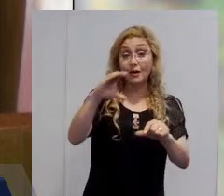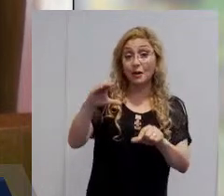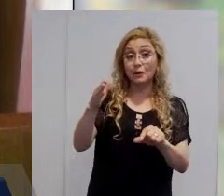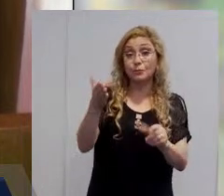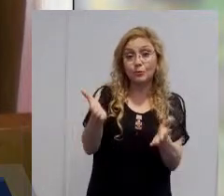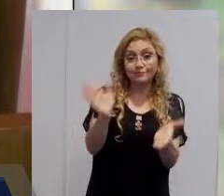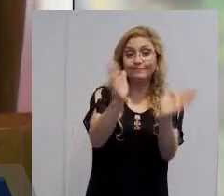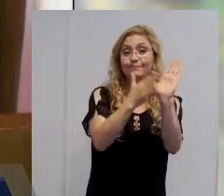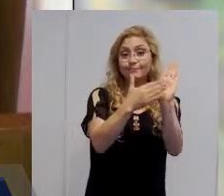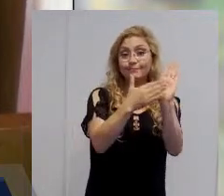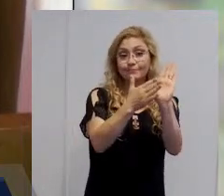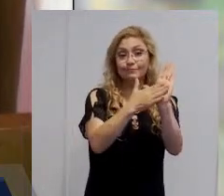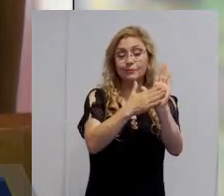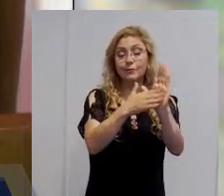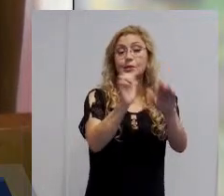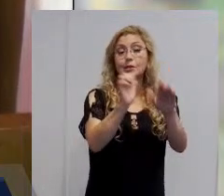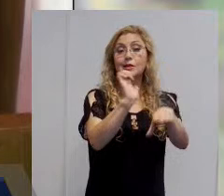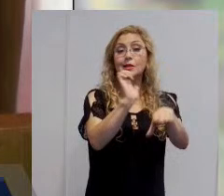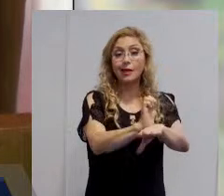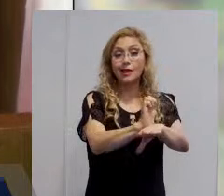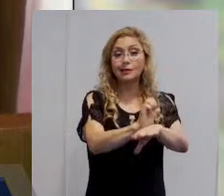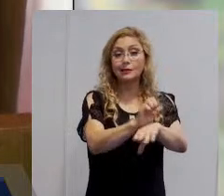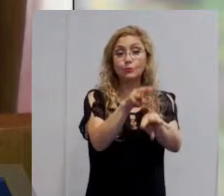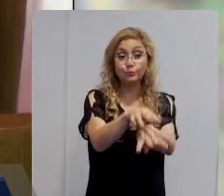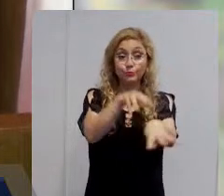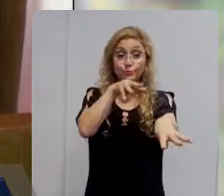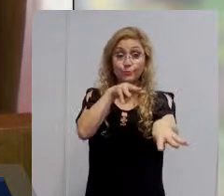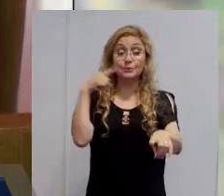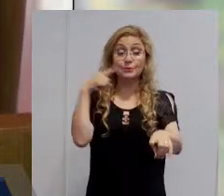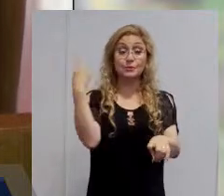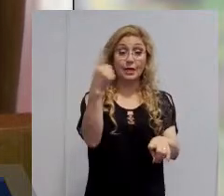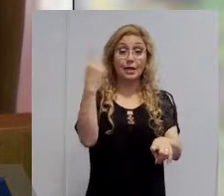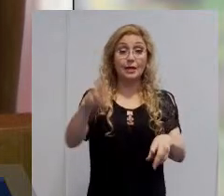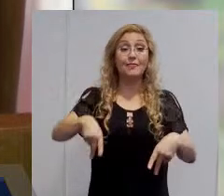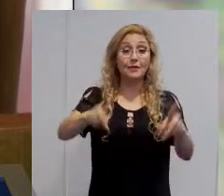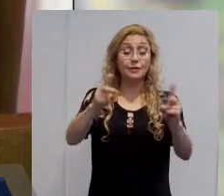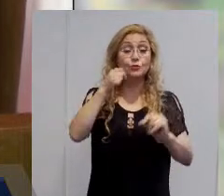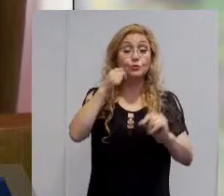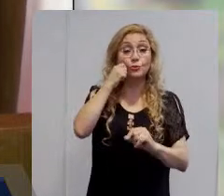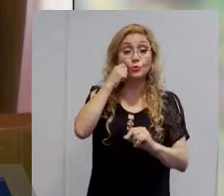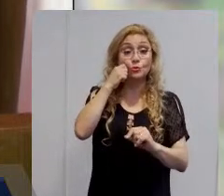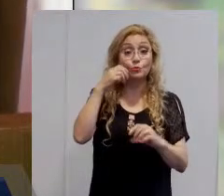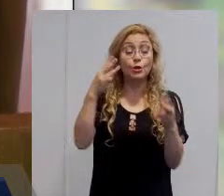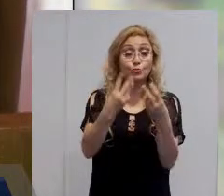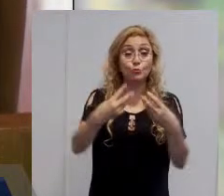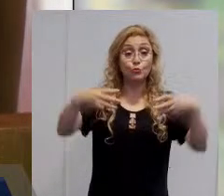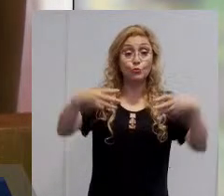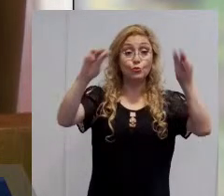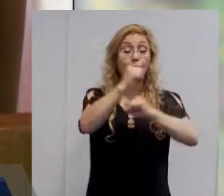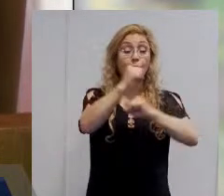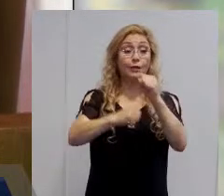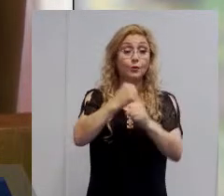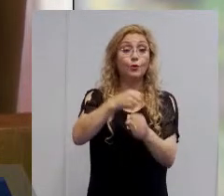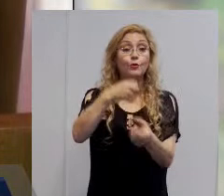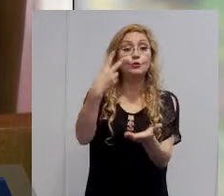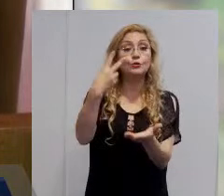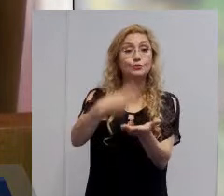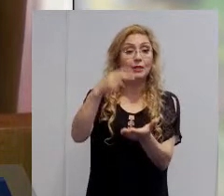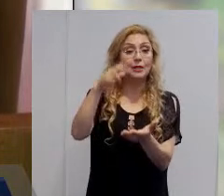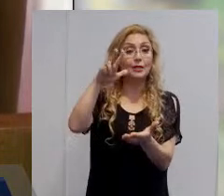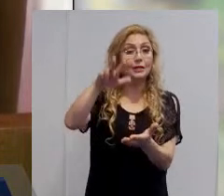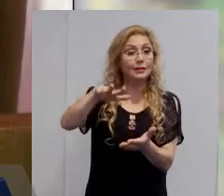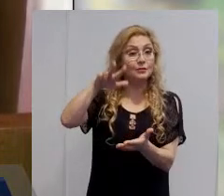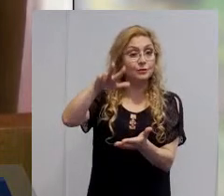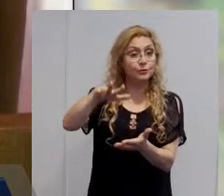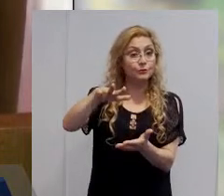world. This has been ratified by the states at the UN Assembly of Human Rights